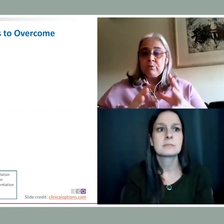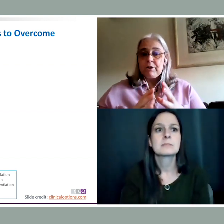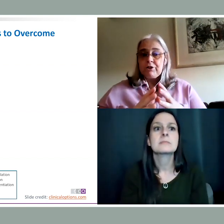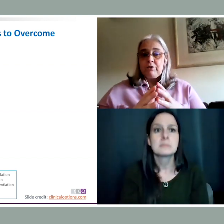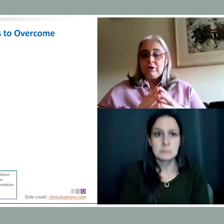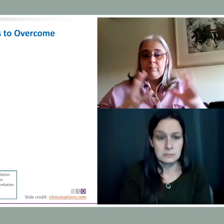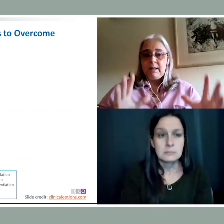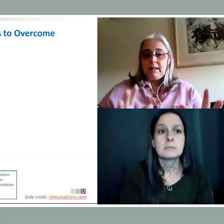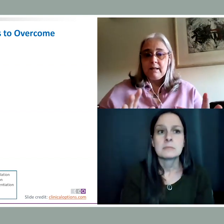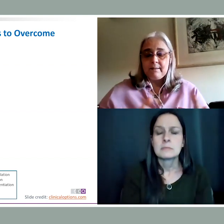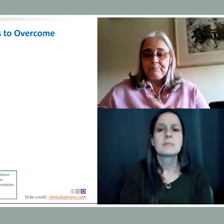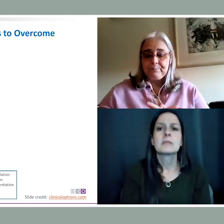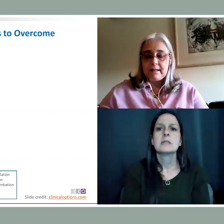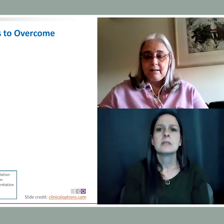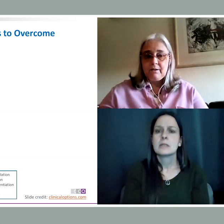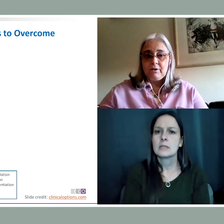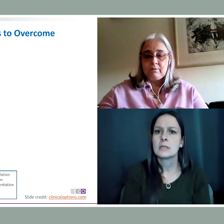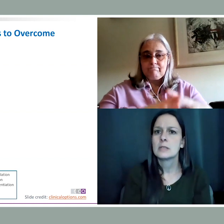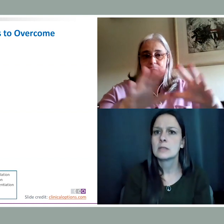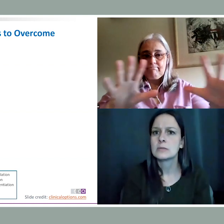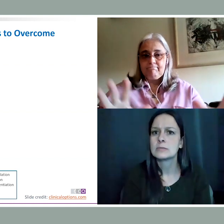I just want you not to be,